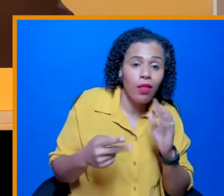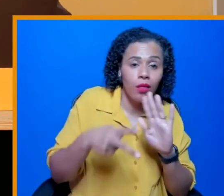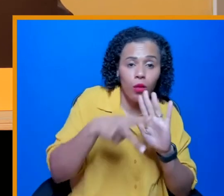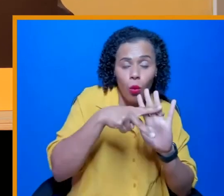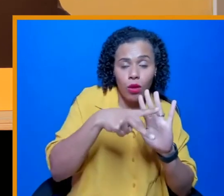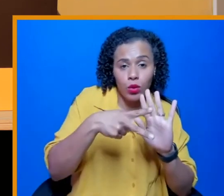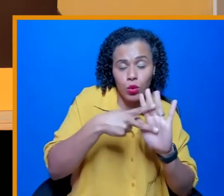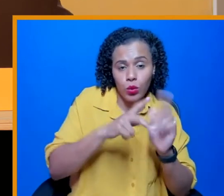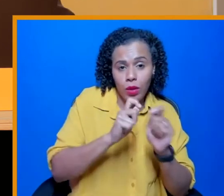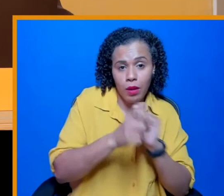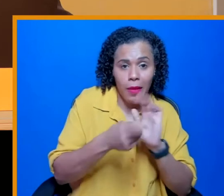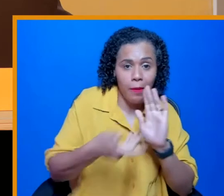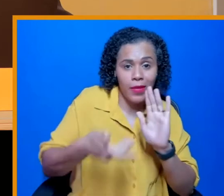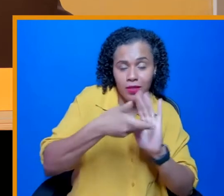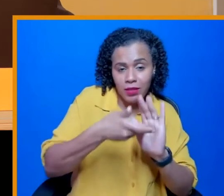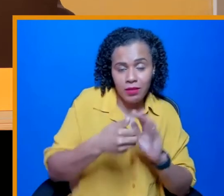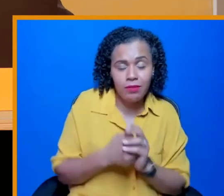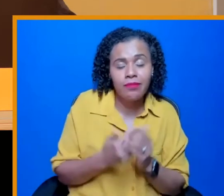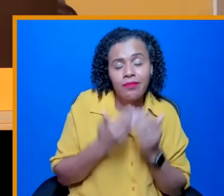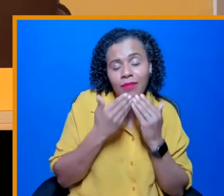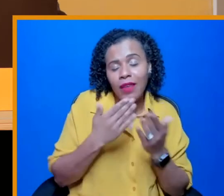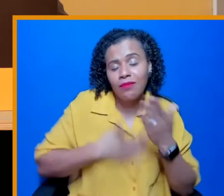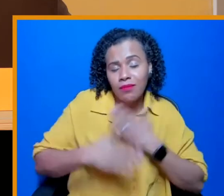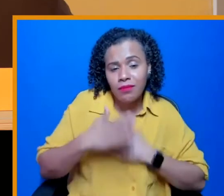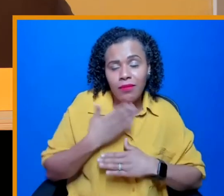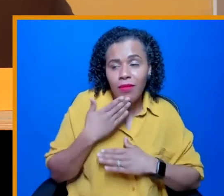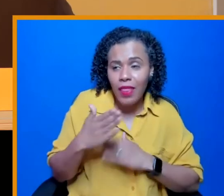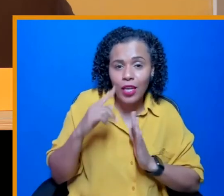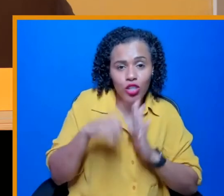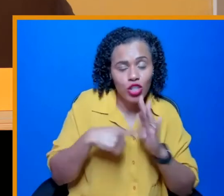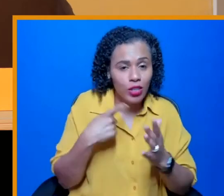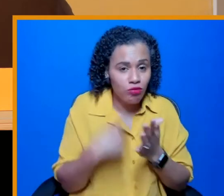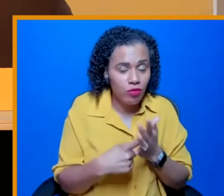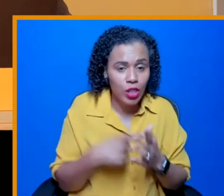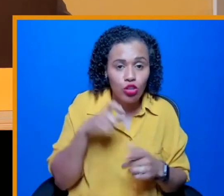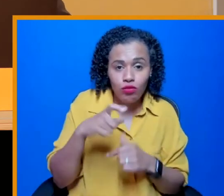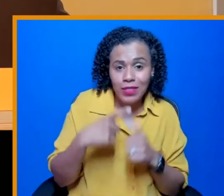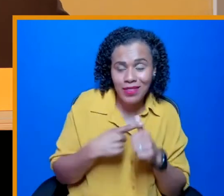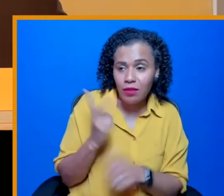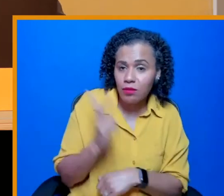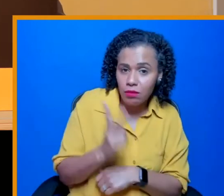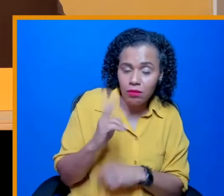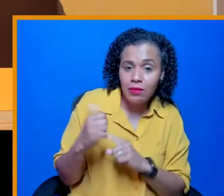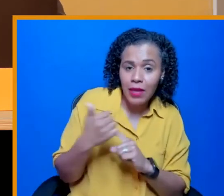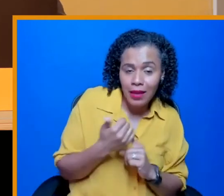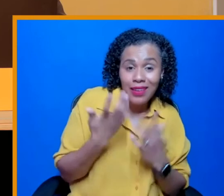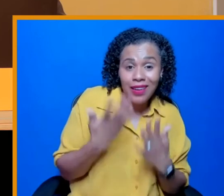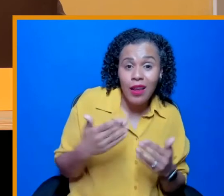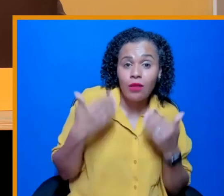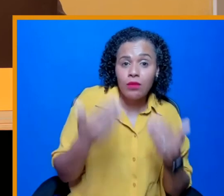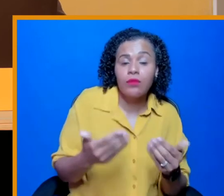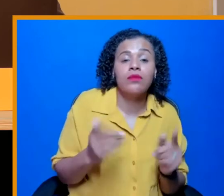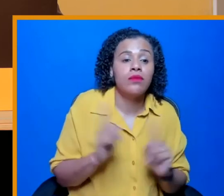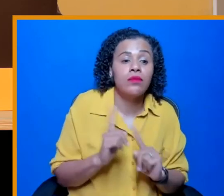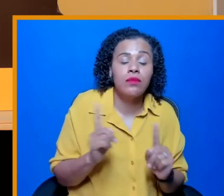bearing with me. Can I thank my aides, Jenny Rigg and Chris Adams? And we now move to